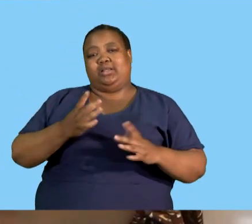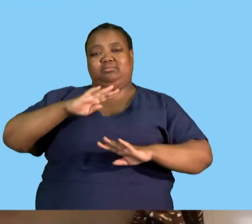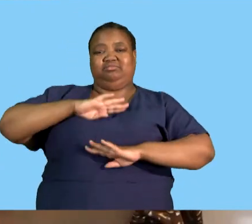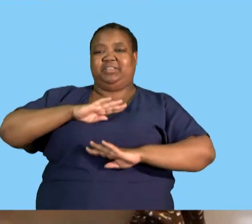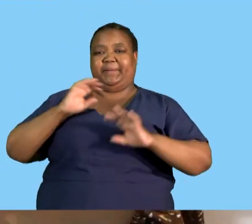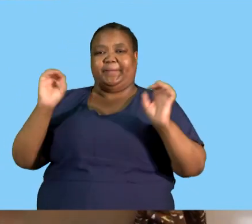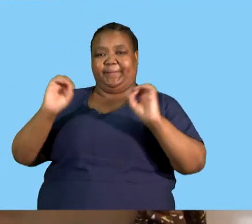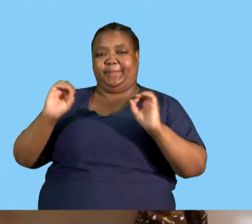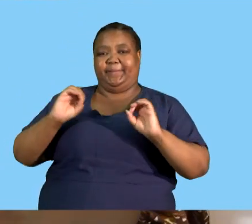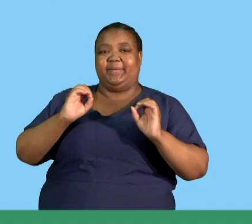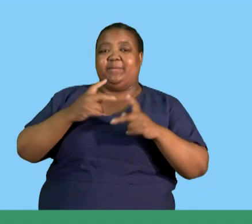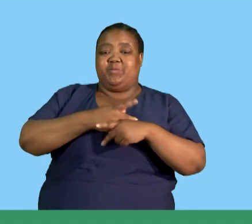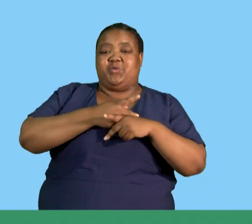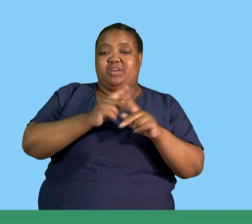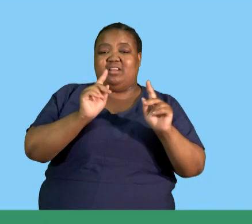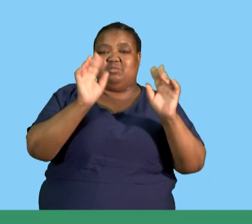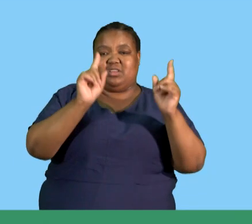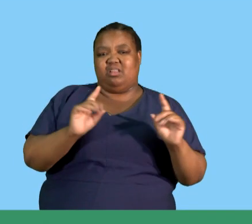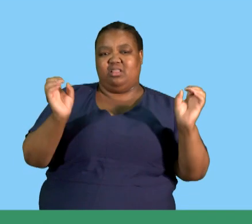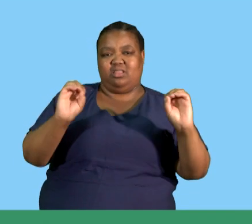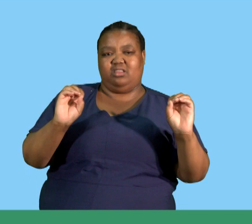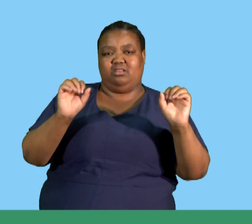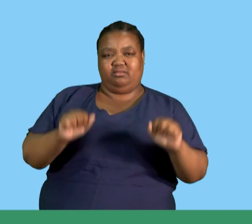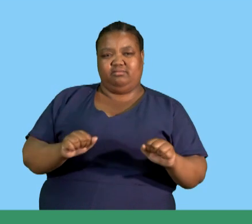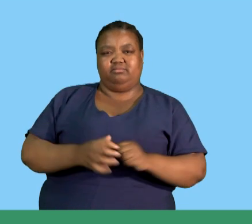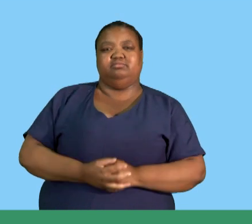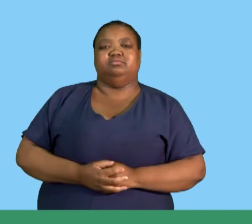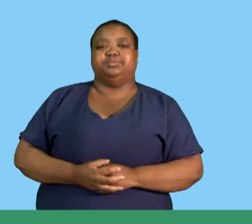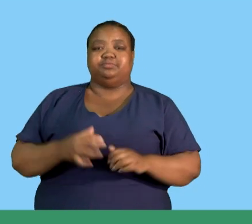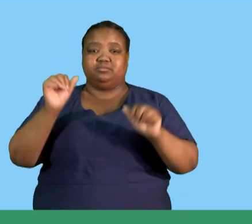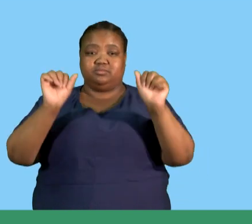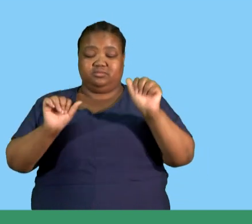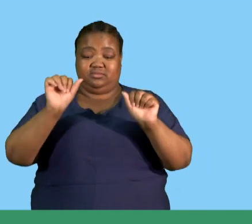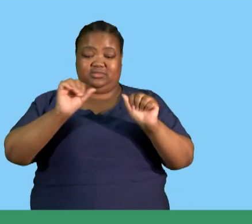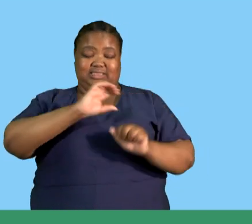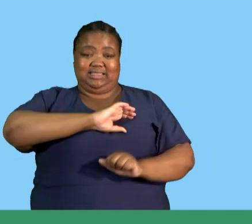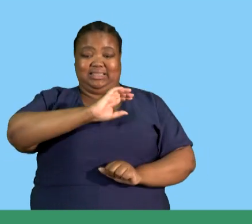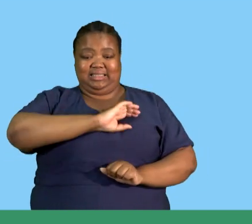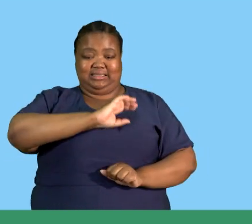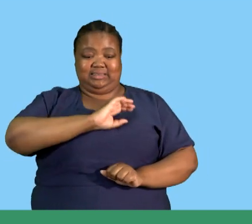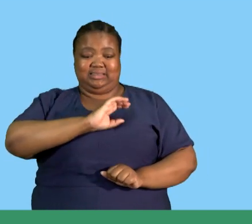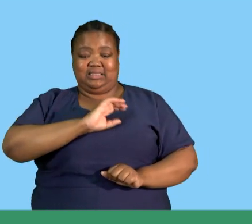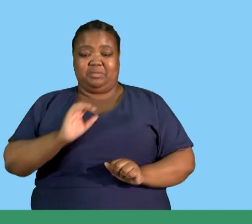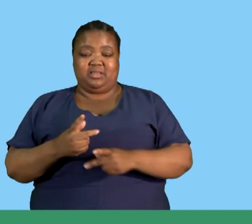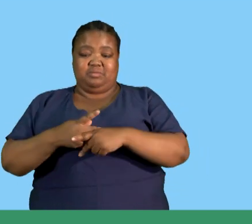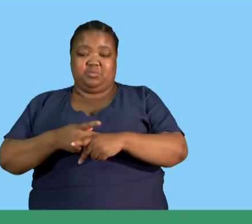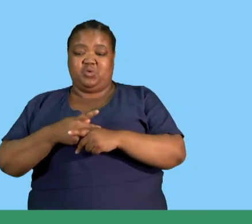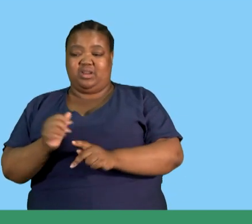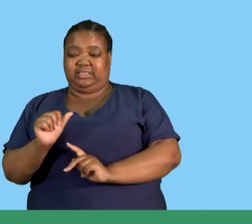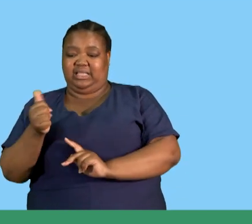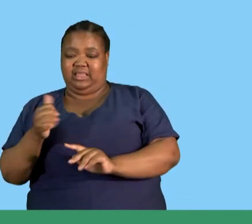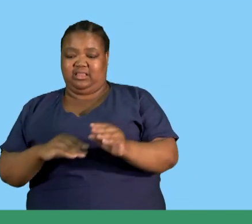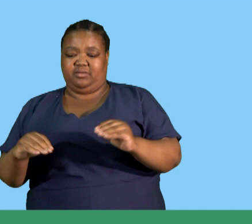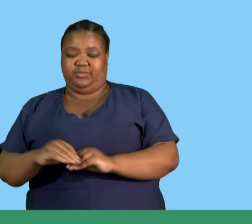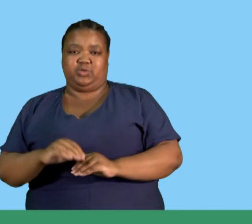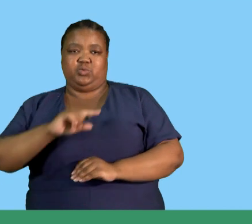So we should not be threatened. Assess if customers are using substitute products or services and determine reasons for using